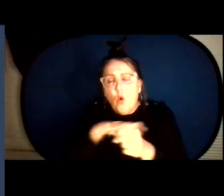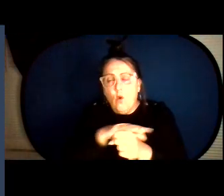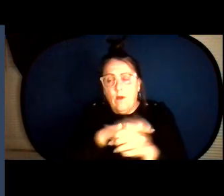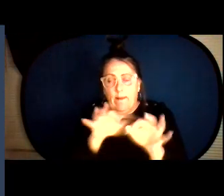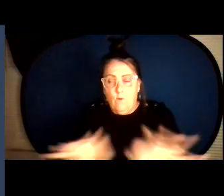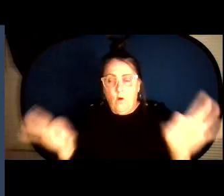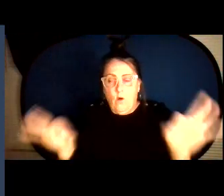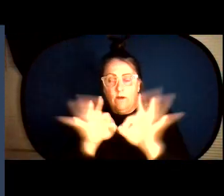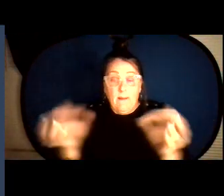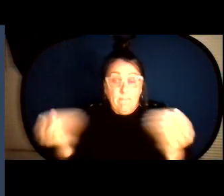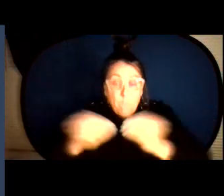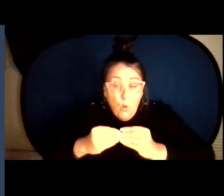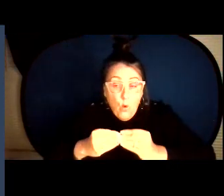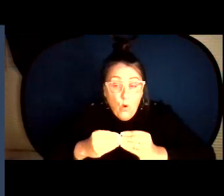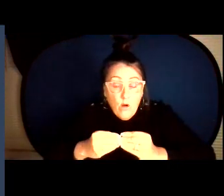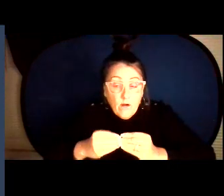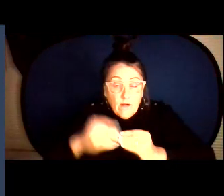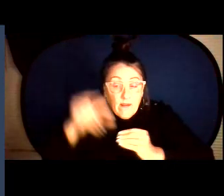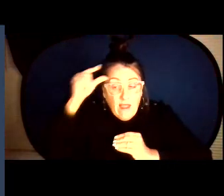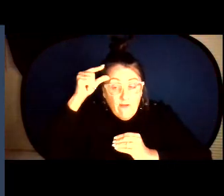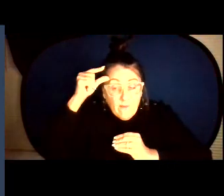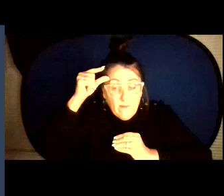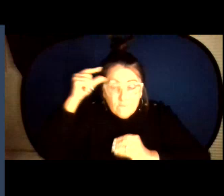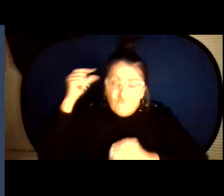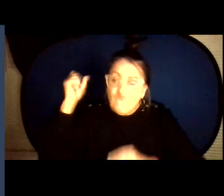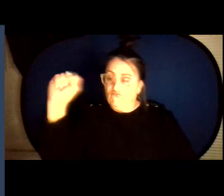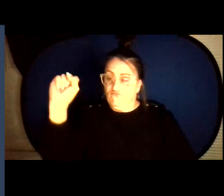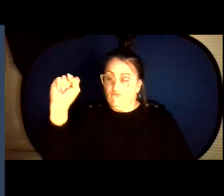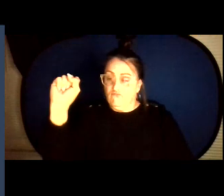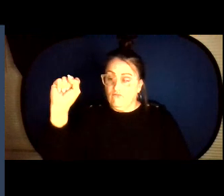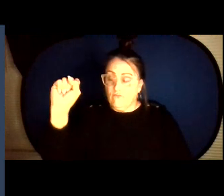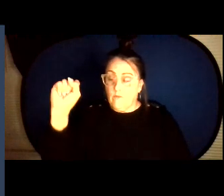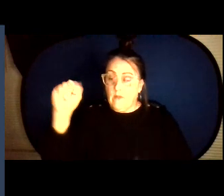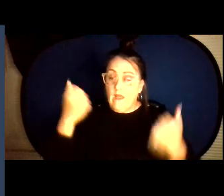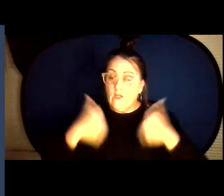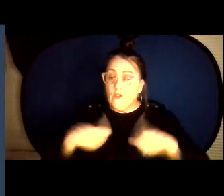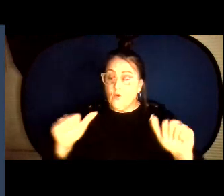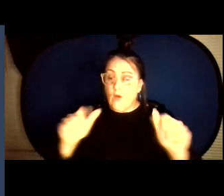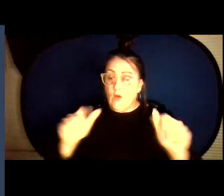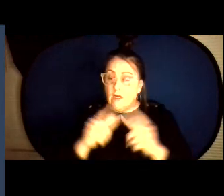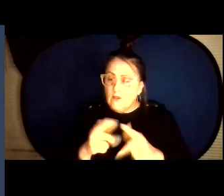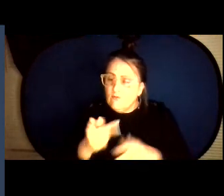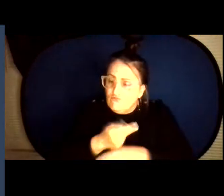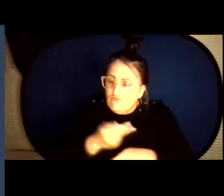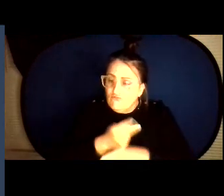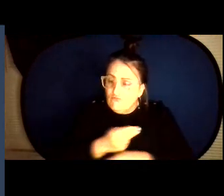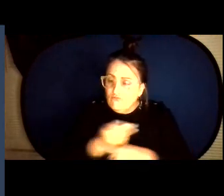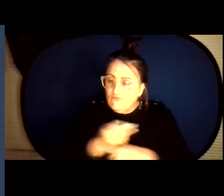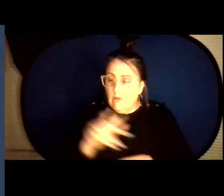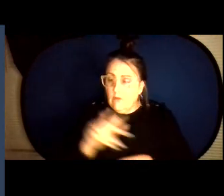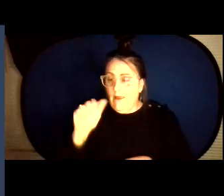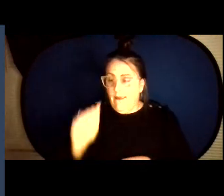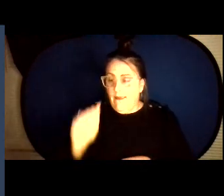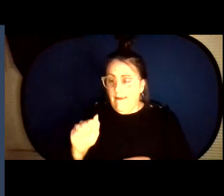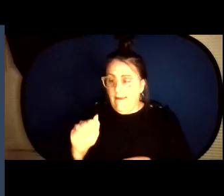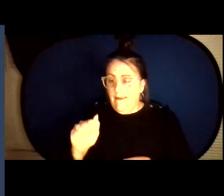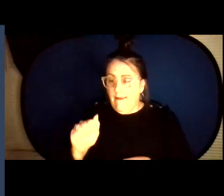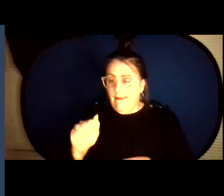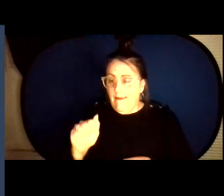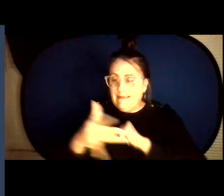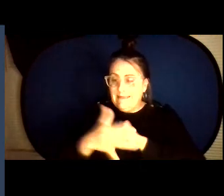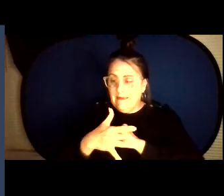that governments step forward and try to procure AI first technology, the more the big labs and the